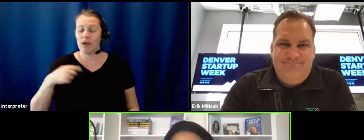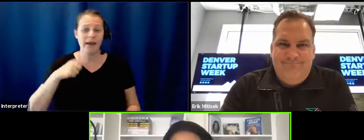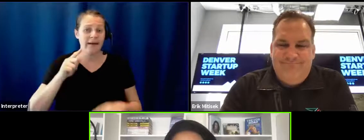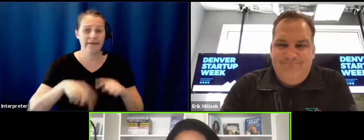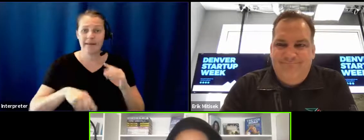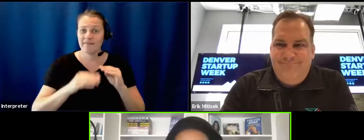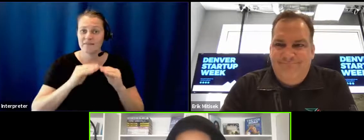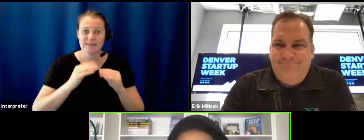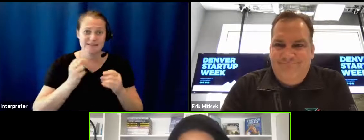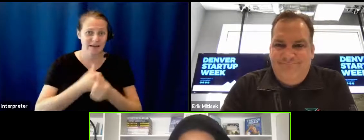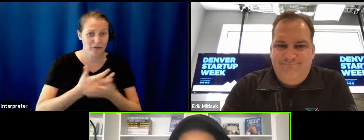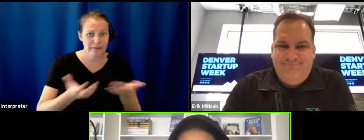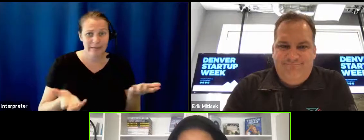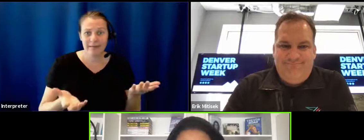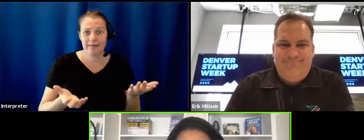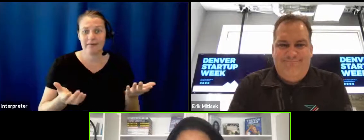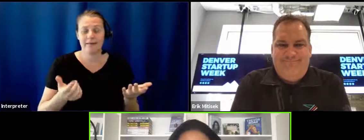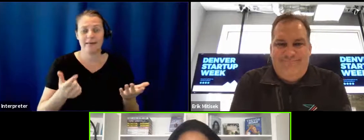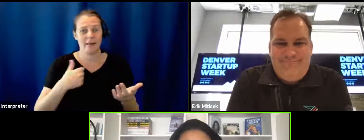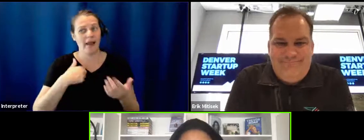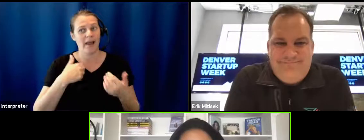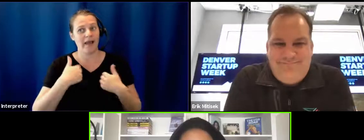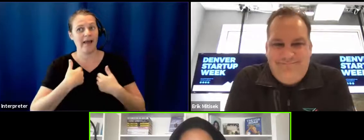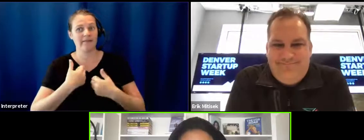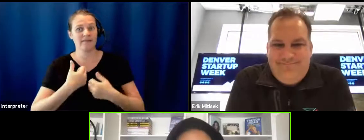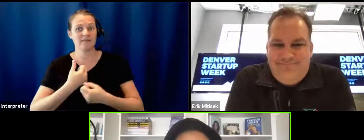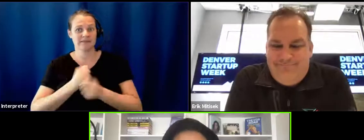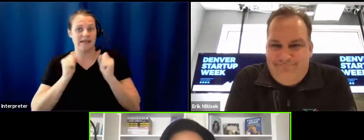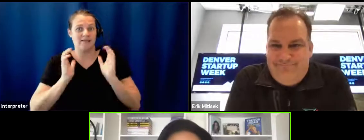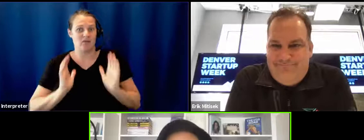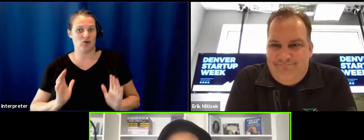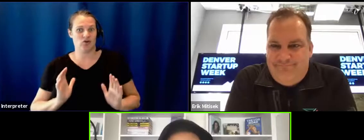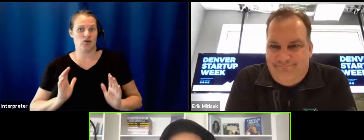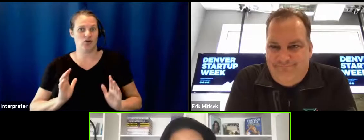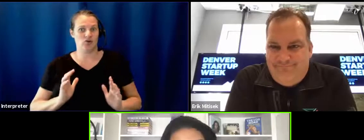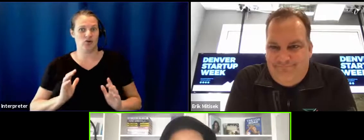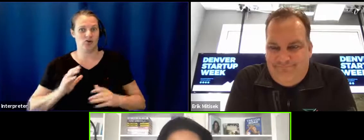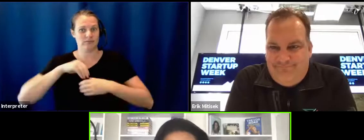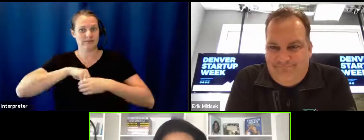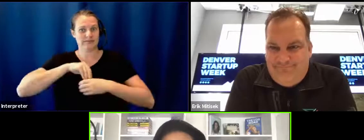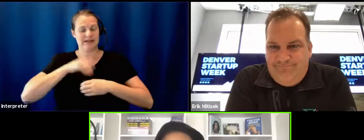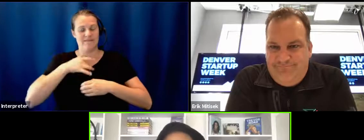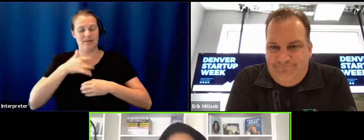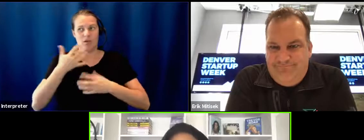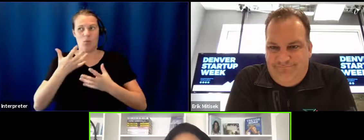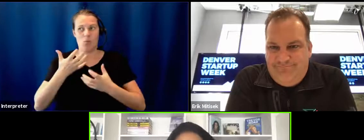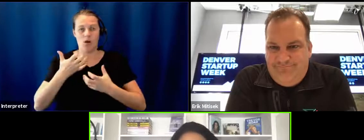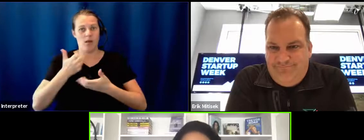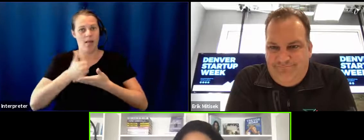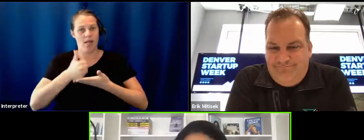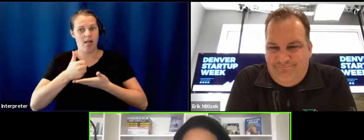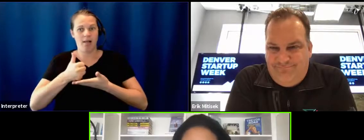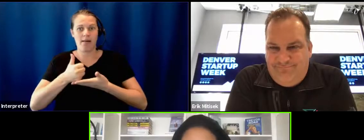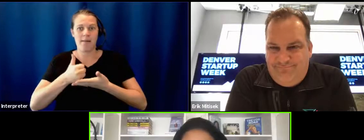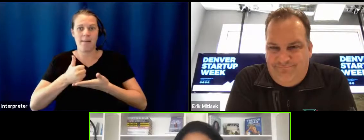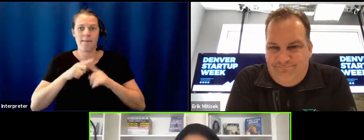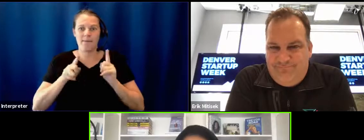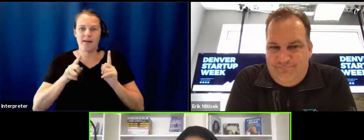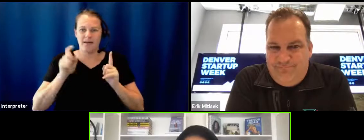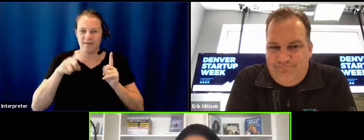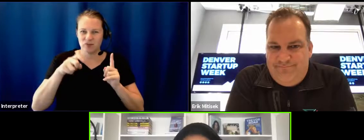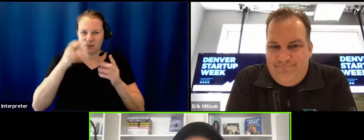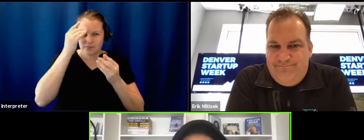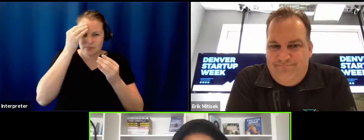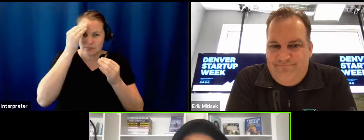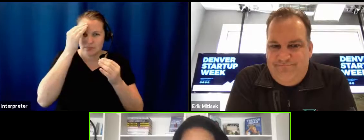can't save everything, and I have a savior complex. So that was really hard to get to figure out. But understanding that means